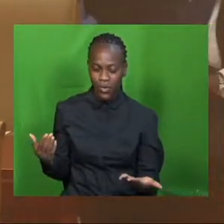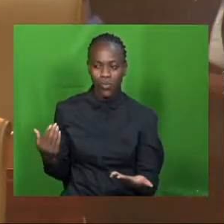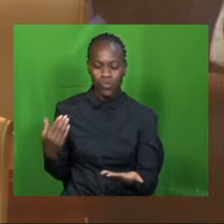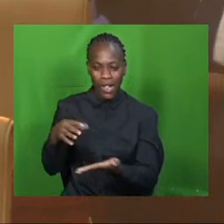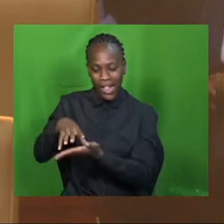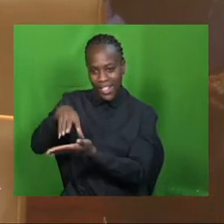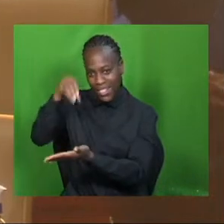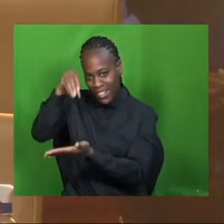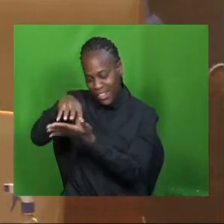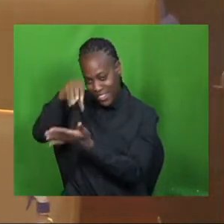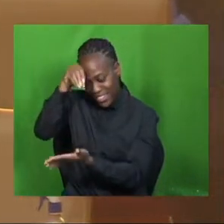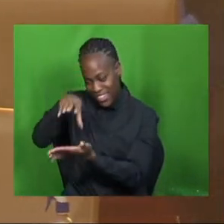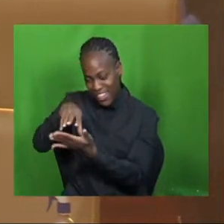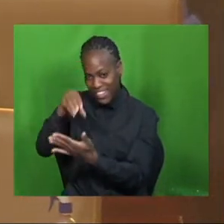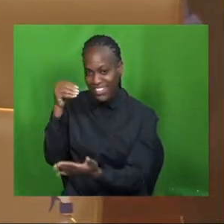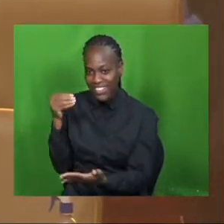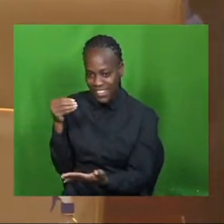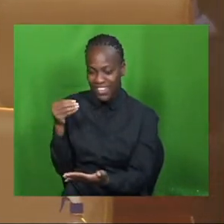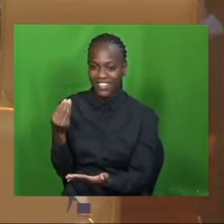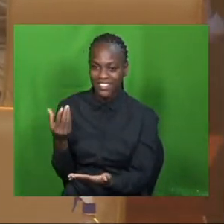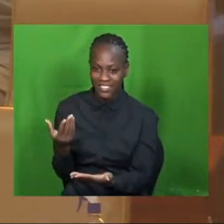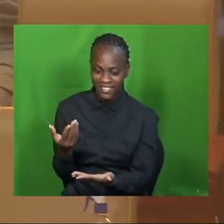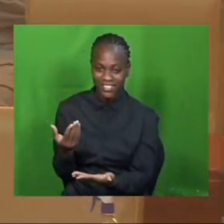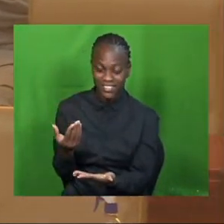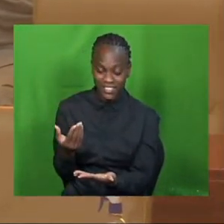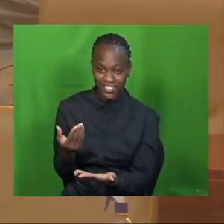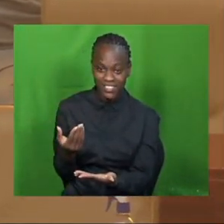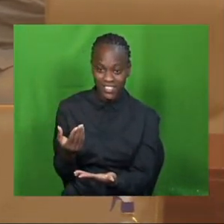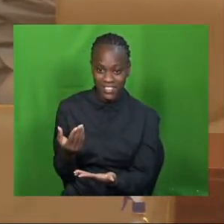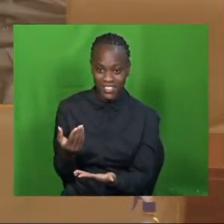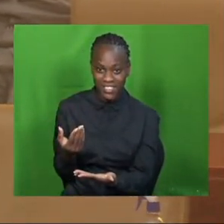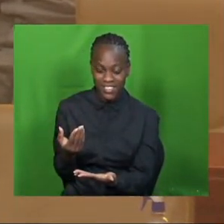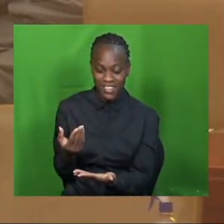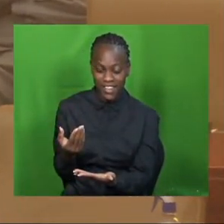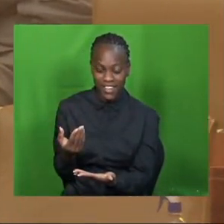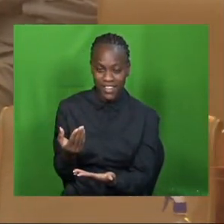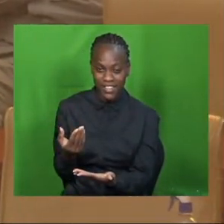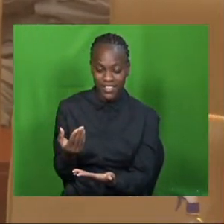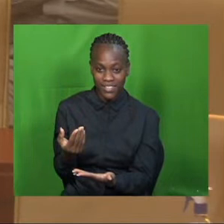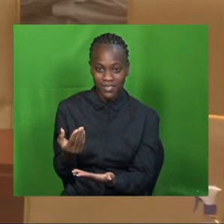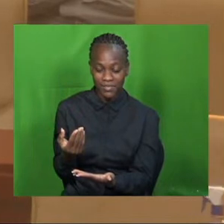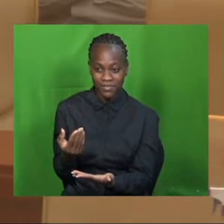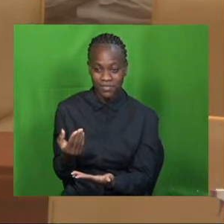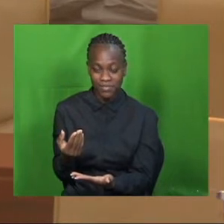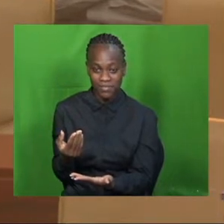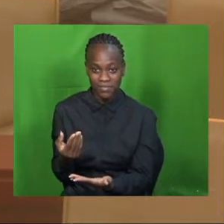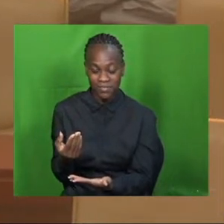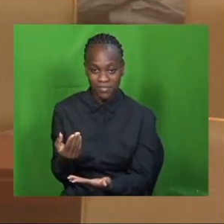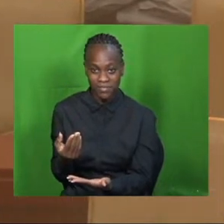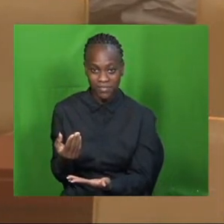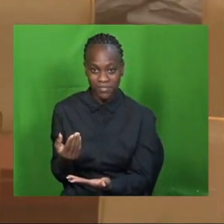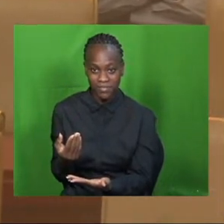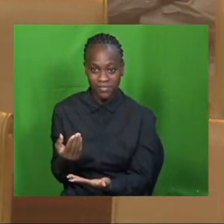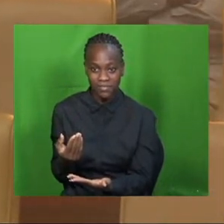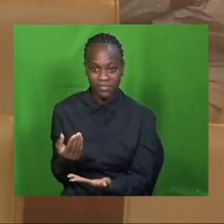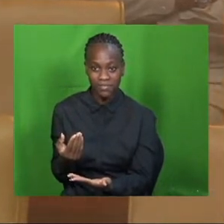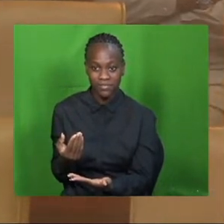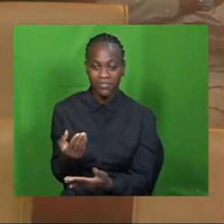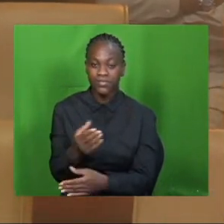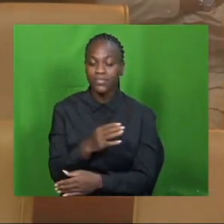will allow the laying of the paper. I will refer it to the committee,